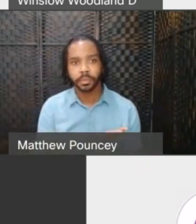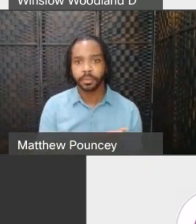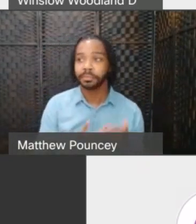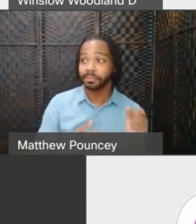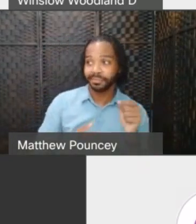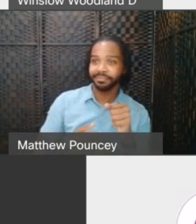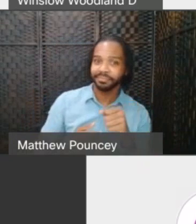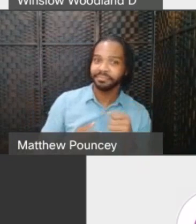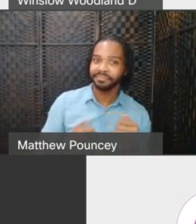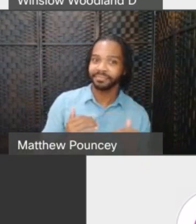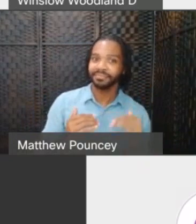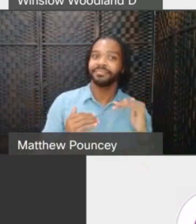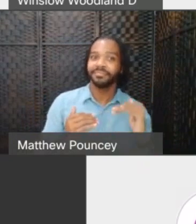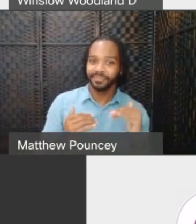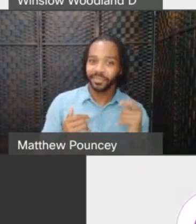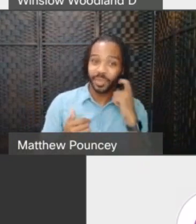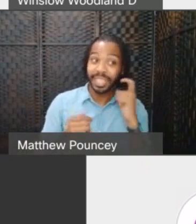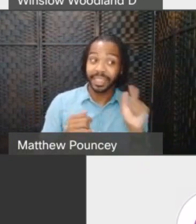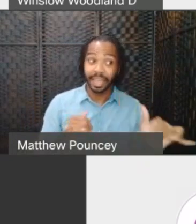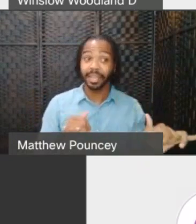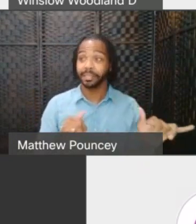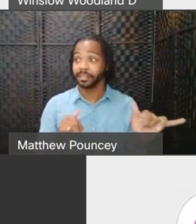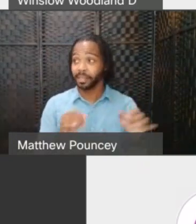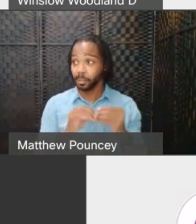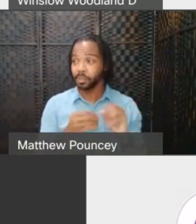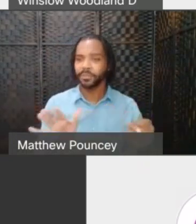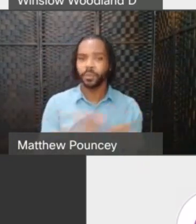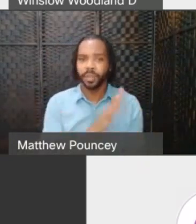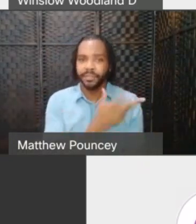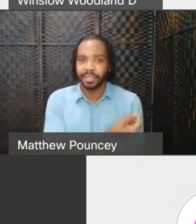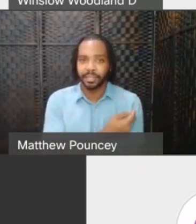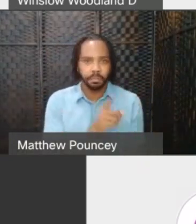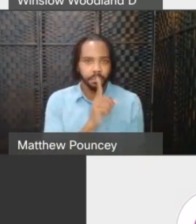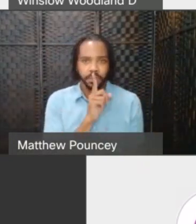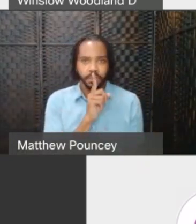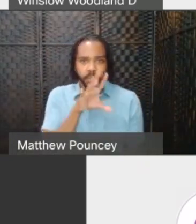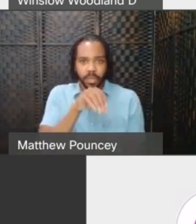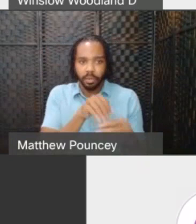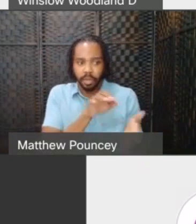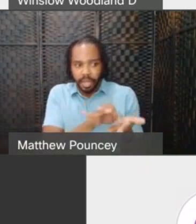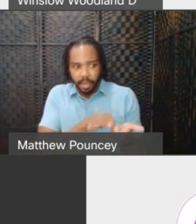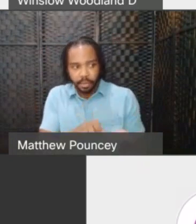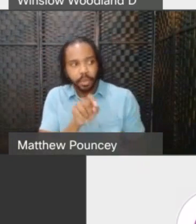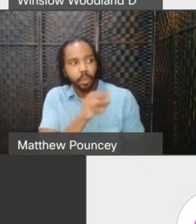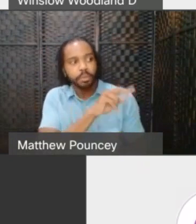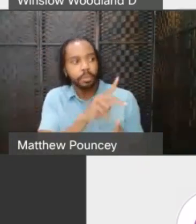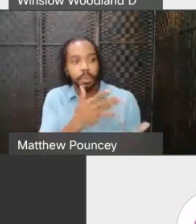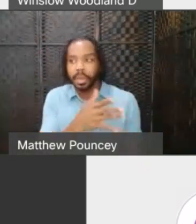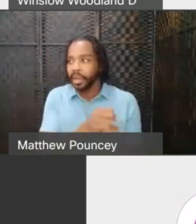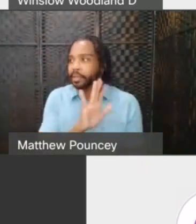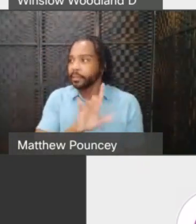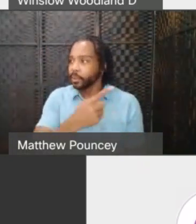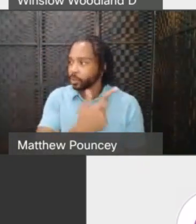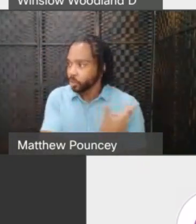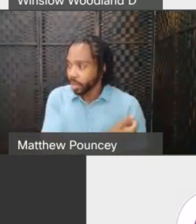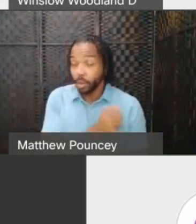Yes. And that's fully vaccinated, so it doesn't account for folks in the last 2 weeks who may have gotten their first shot, or the Yes. last few weeks who